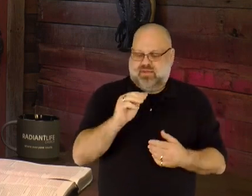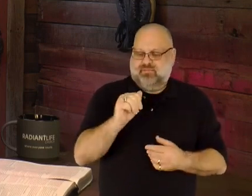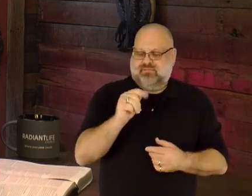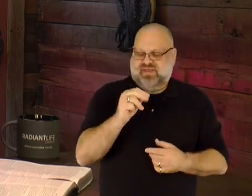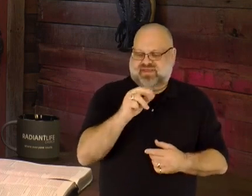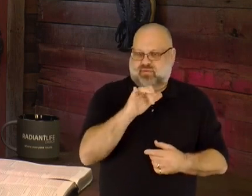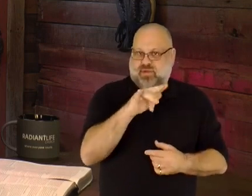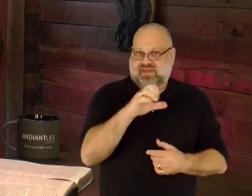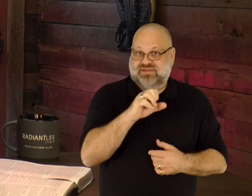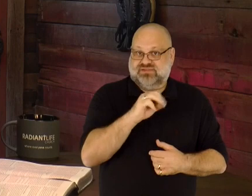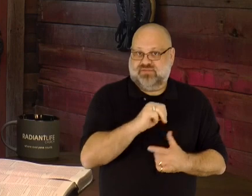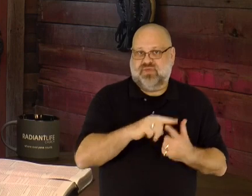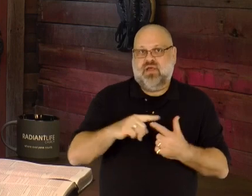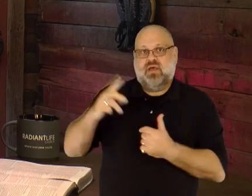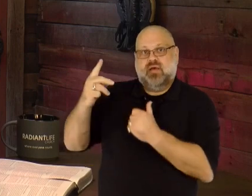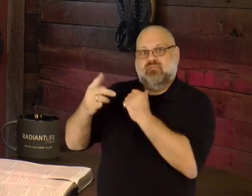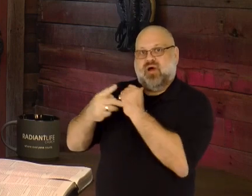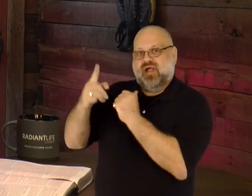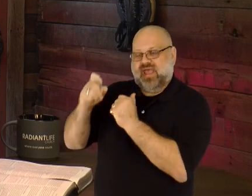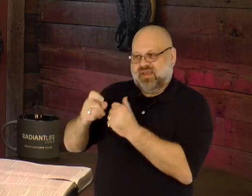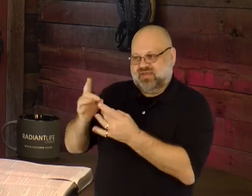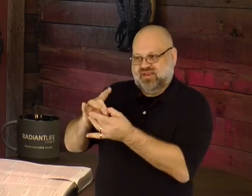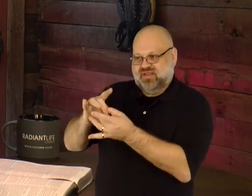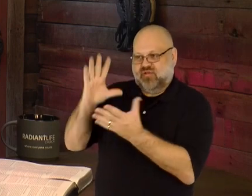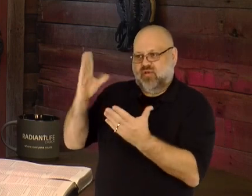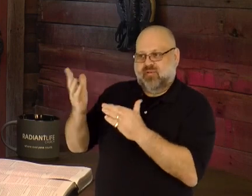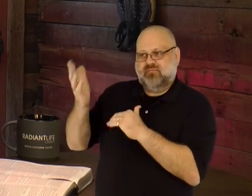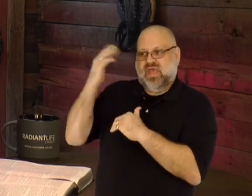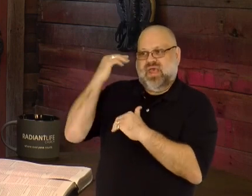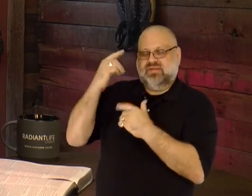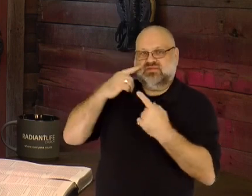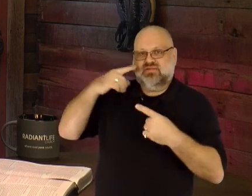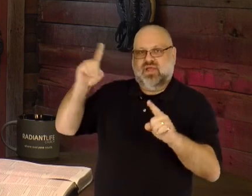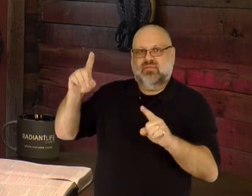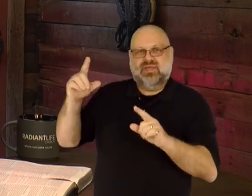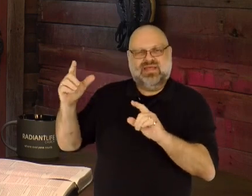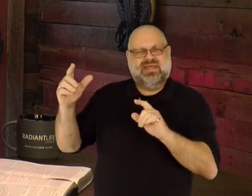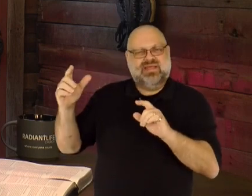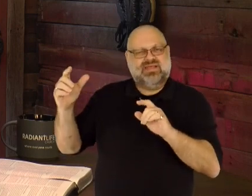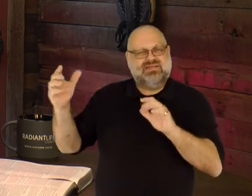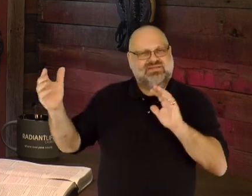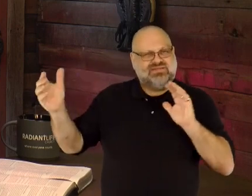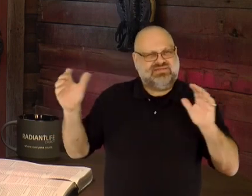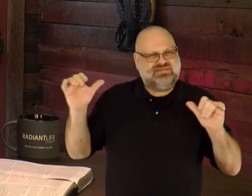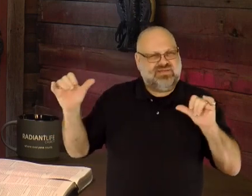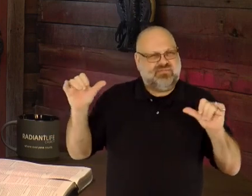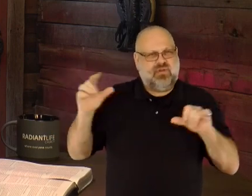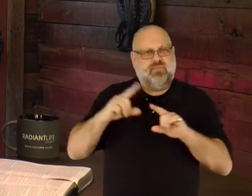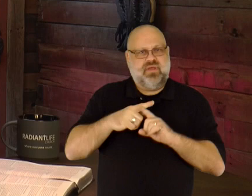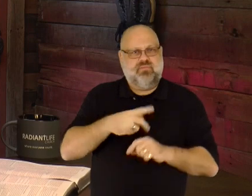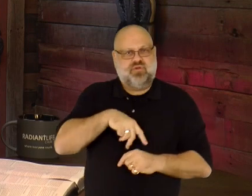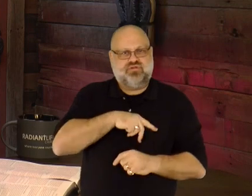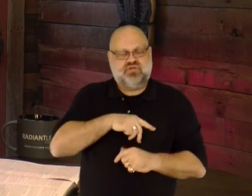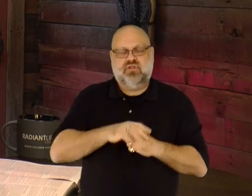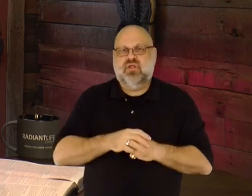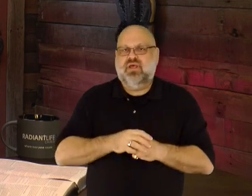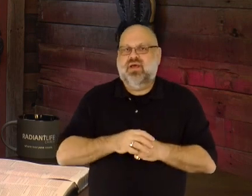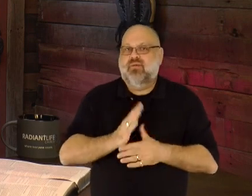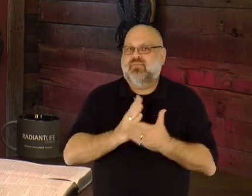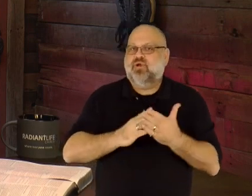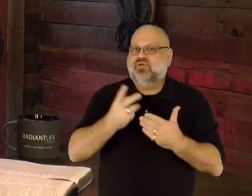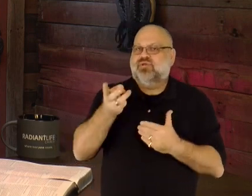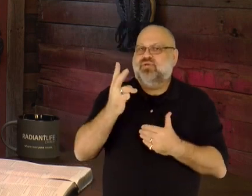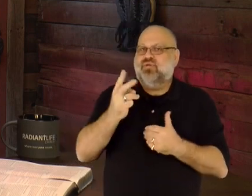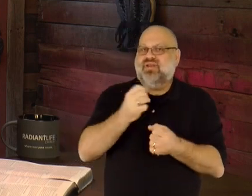Paul had to let go of his past accomplishments. They're similar, but personal. Part two is loving